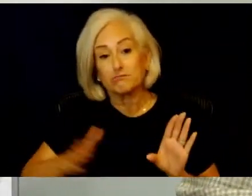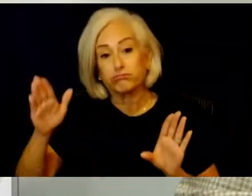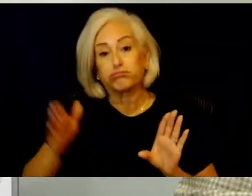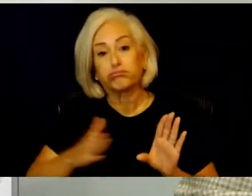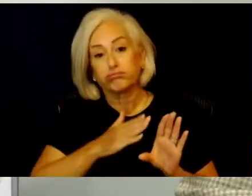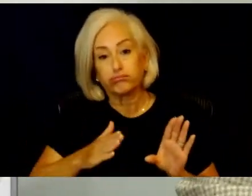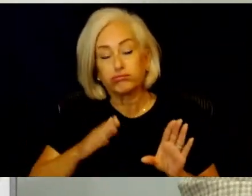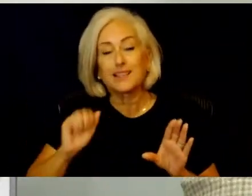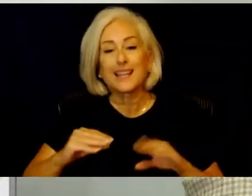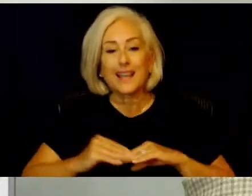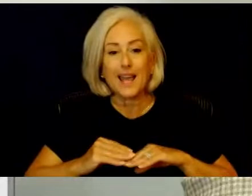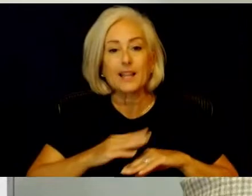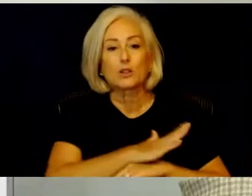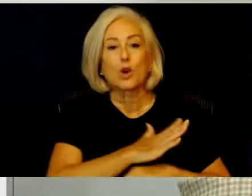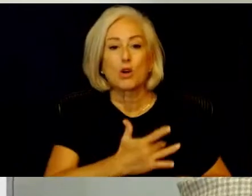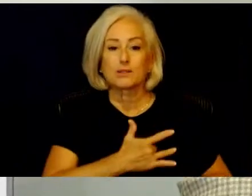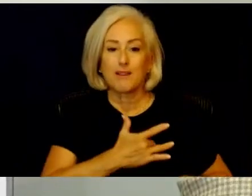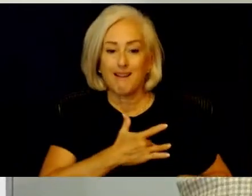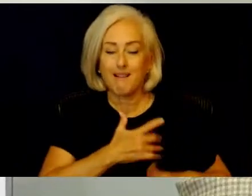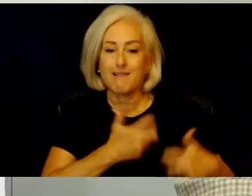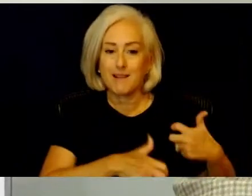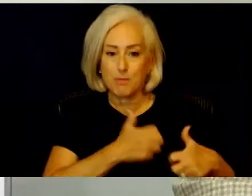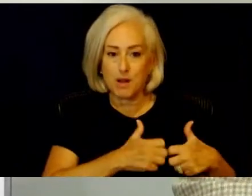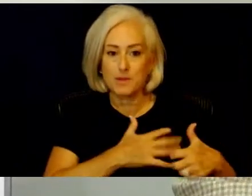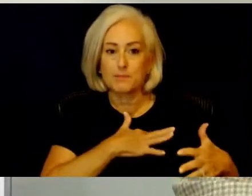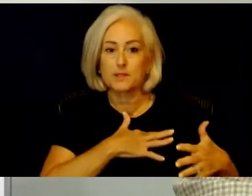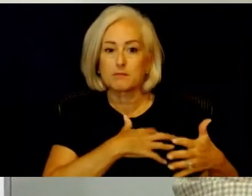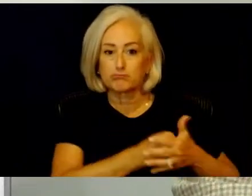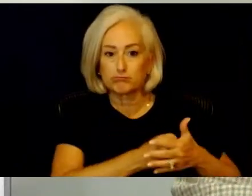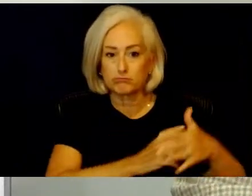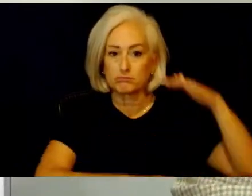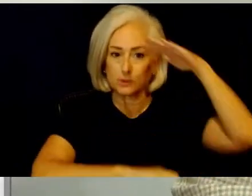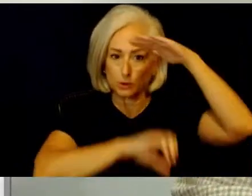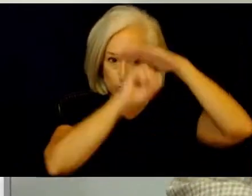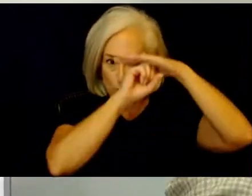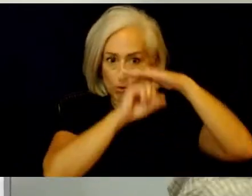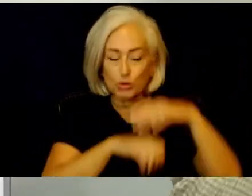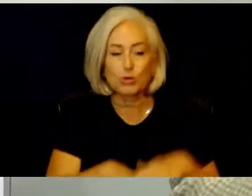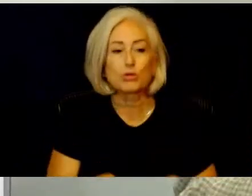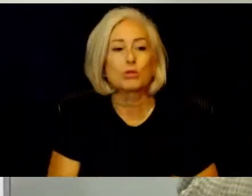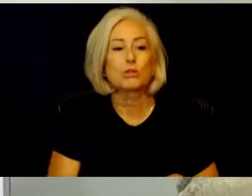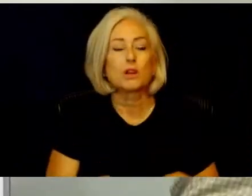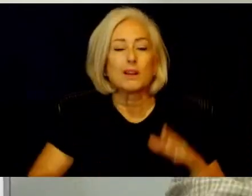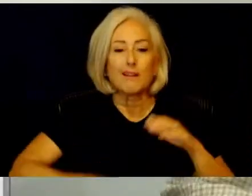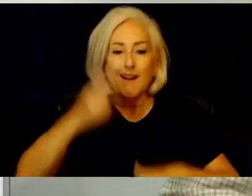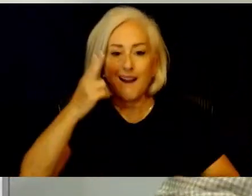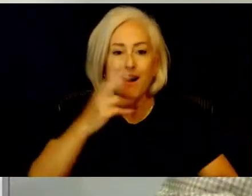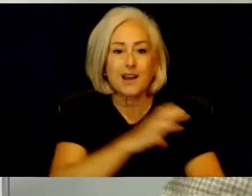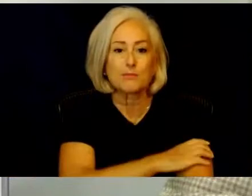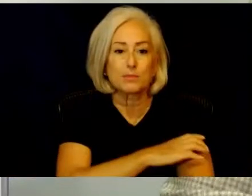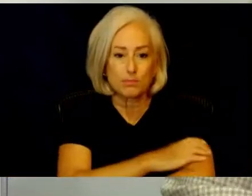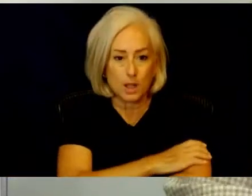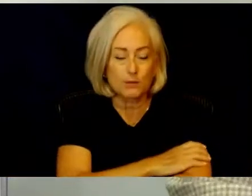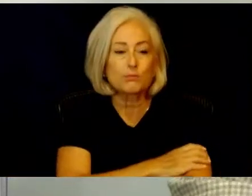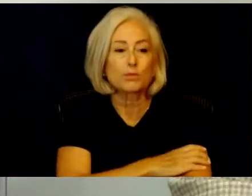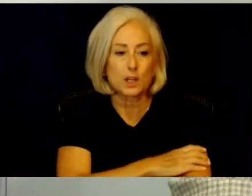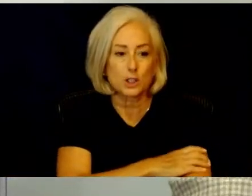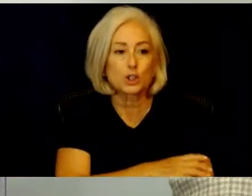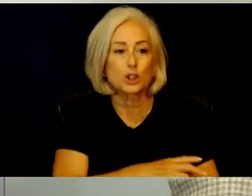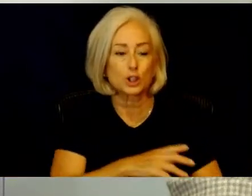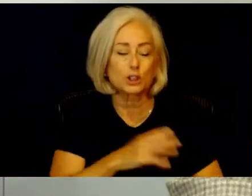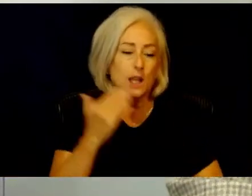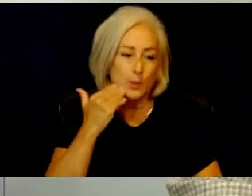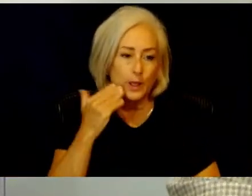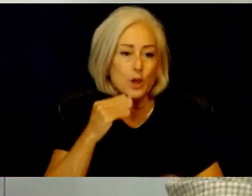to a stroke. It also can lead to uncontrolled high blood pressure, which we know has its own adverse effects. It